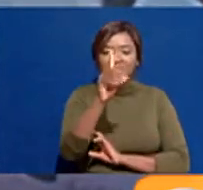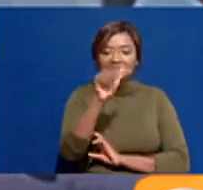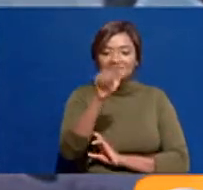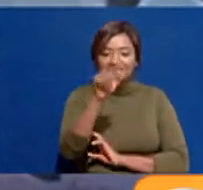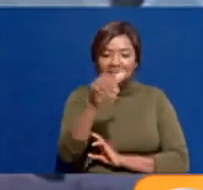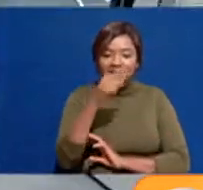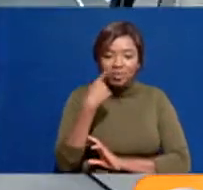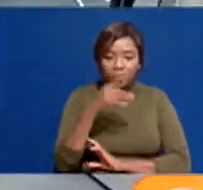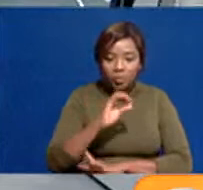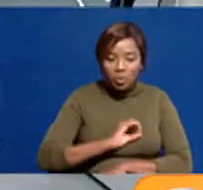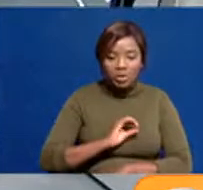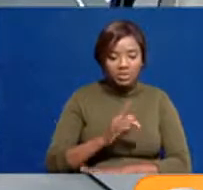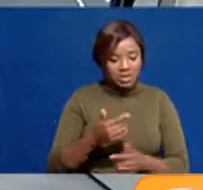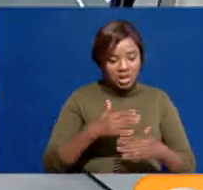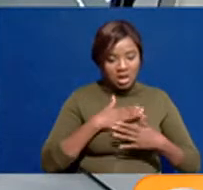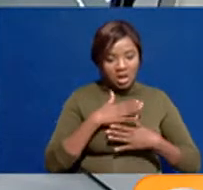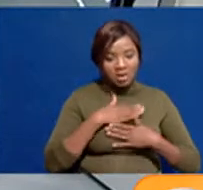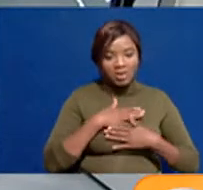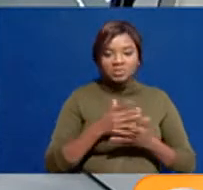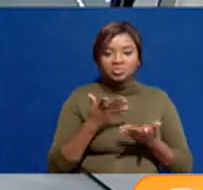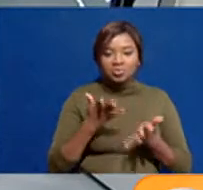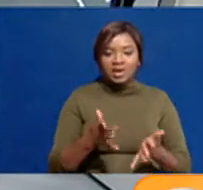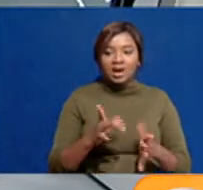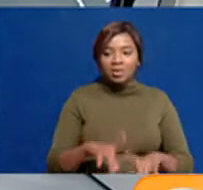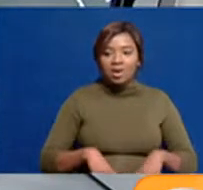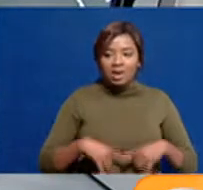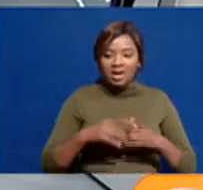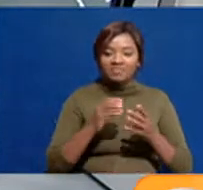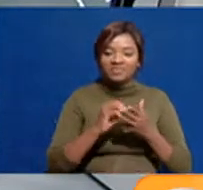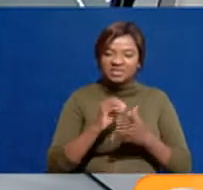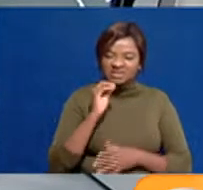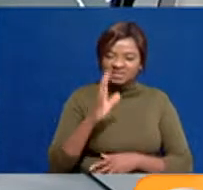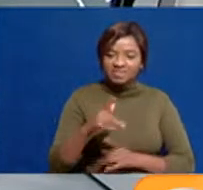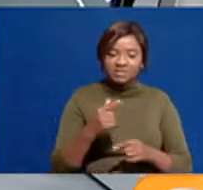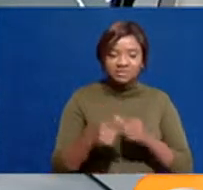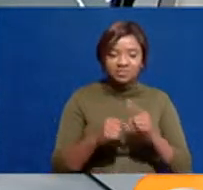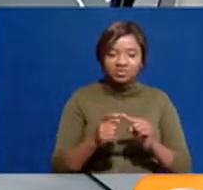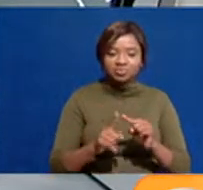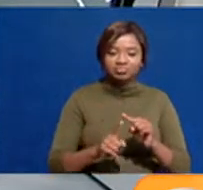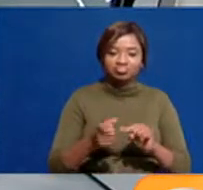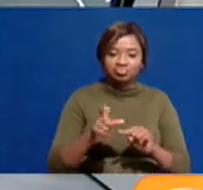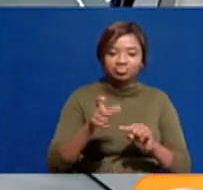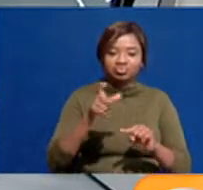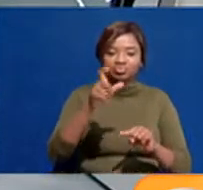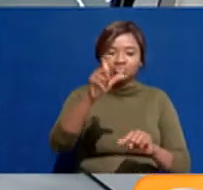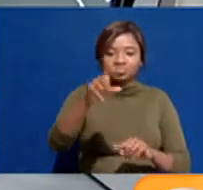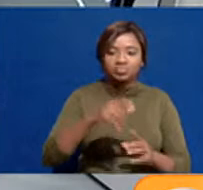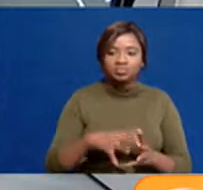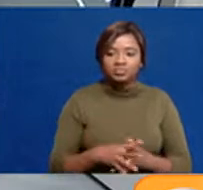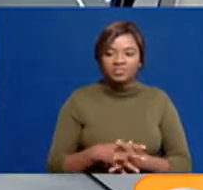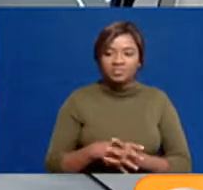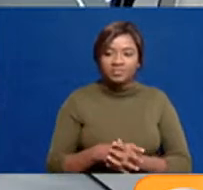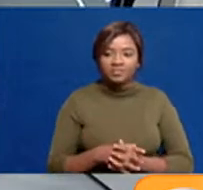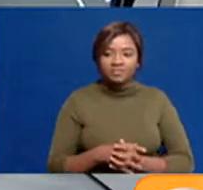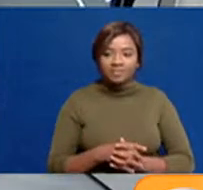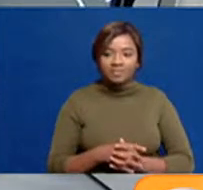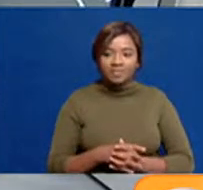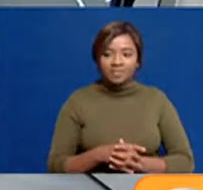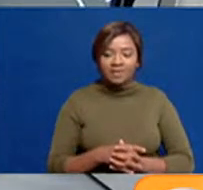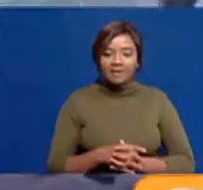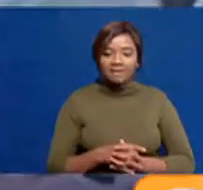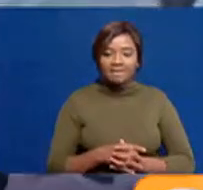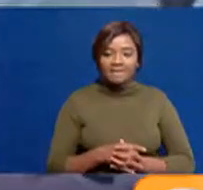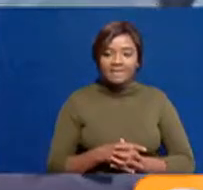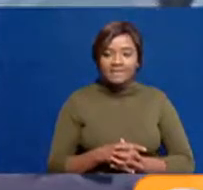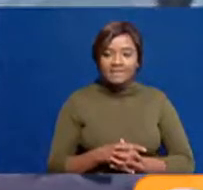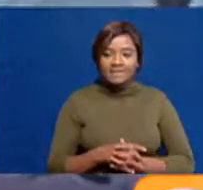the cost of living has been rising for the last 3-4 years. The cost of living is rising because of taxation. Listen, it is rising because